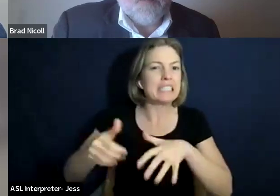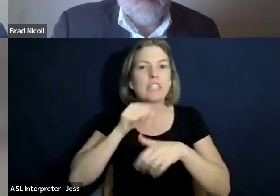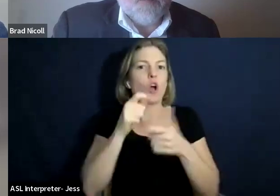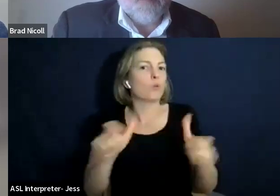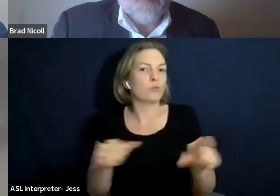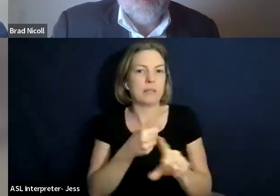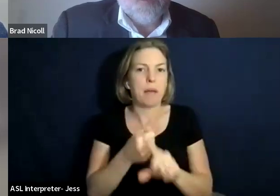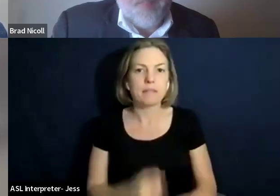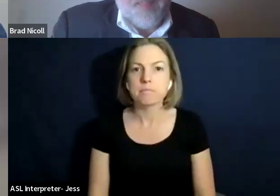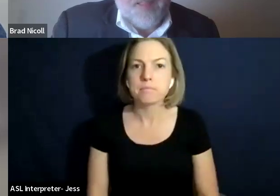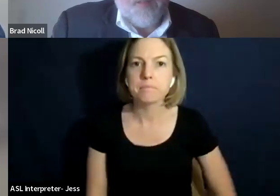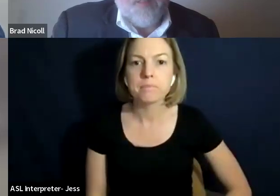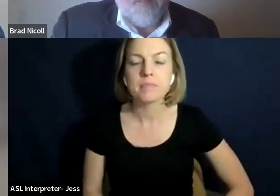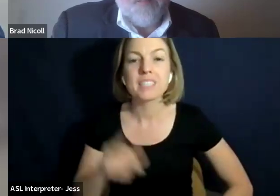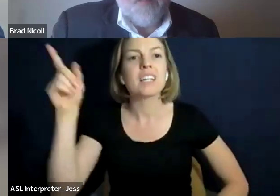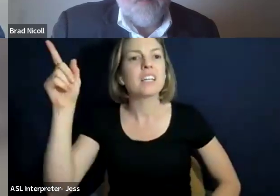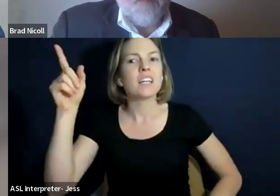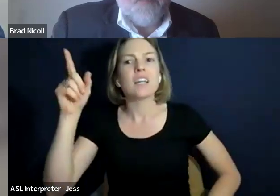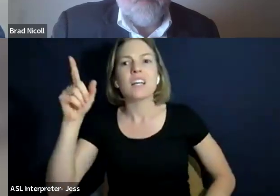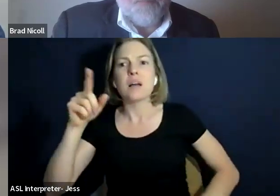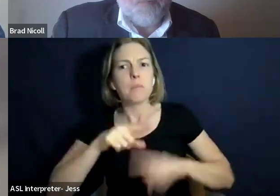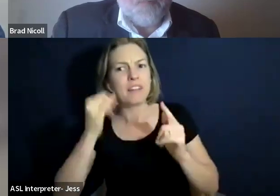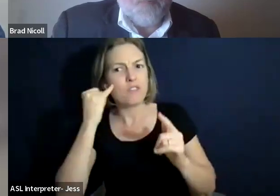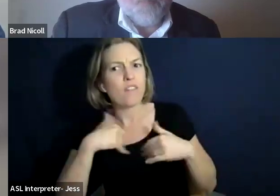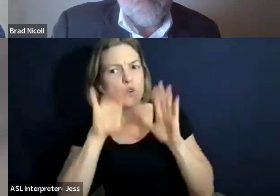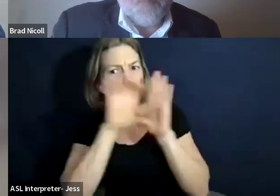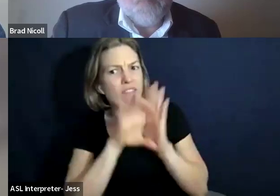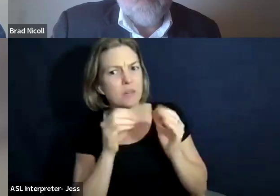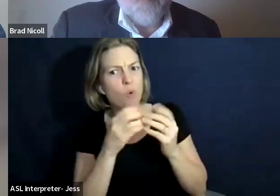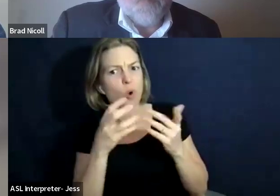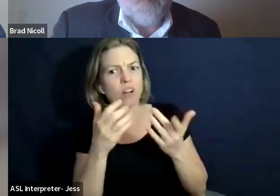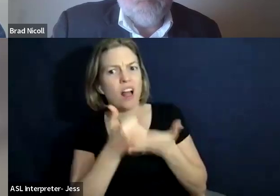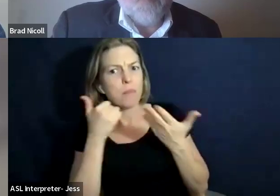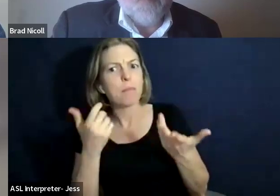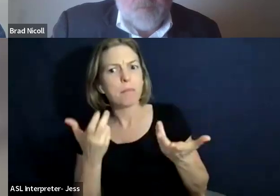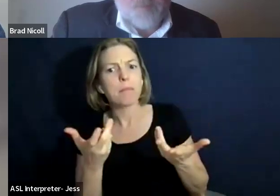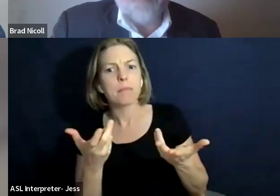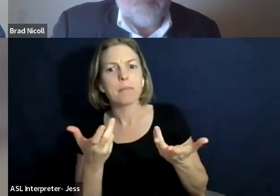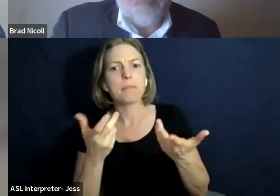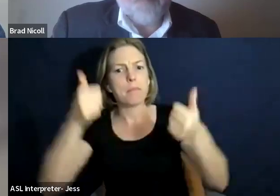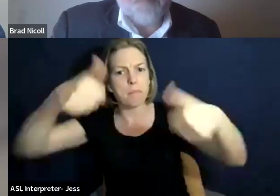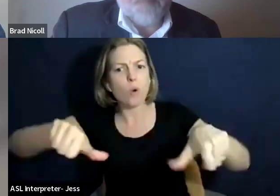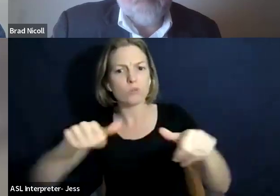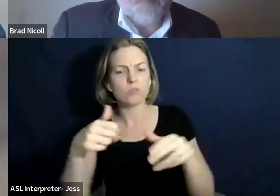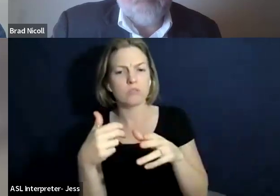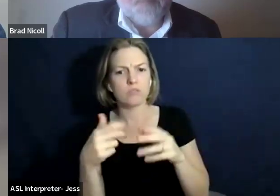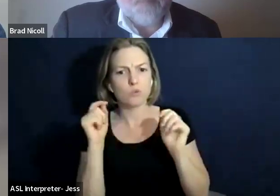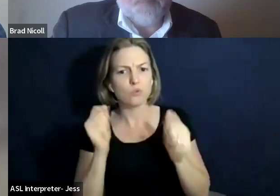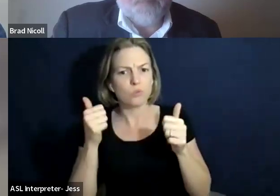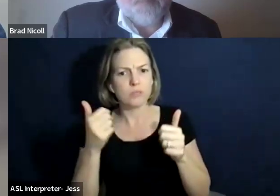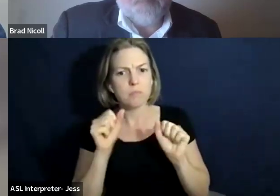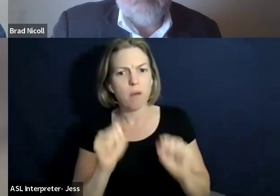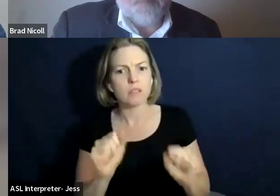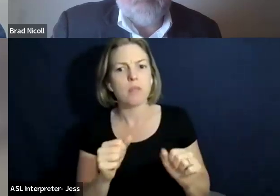impact. Well, if you have graphics of that, that would be very helpful to post as soon as possible, because,